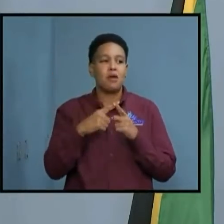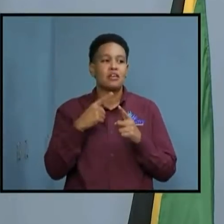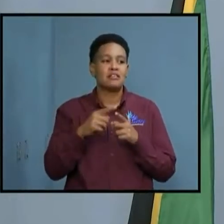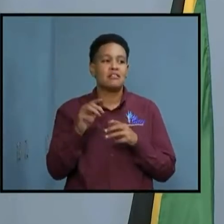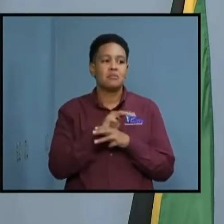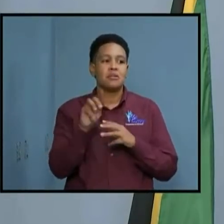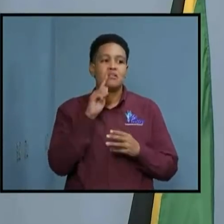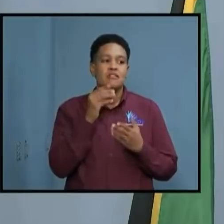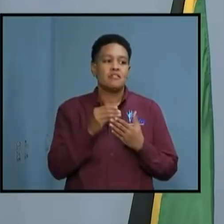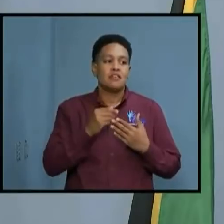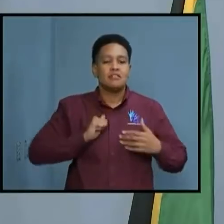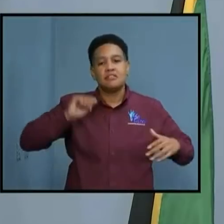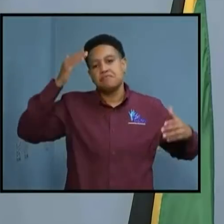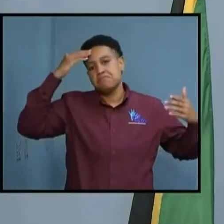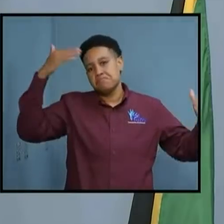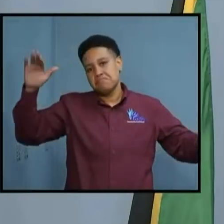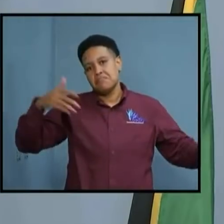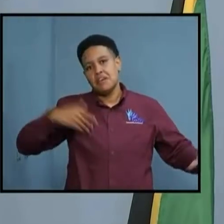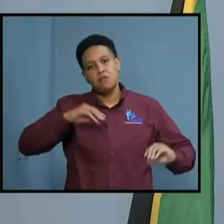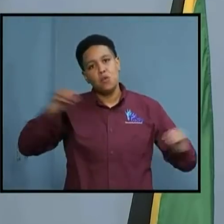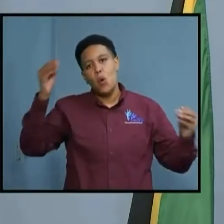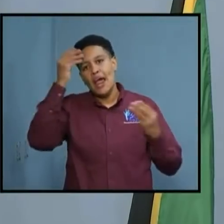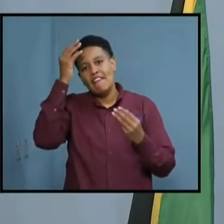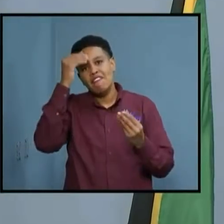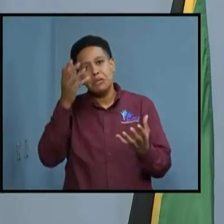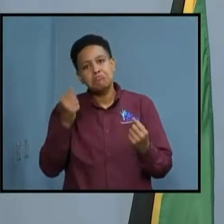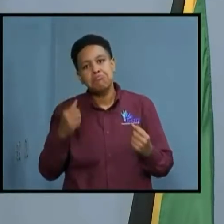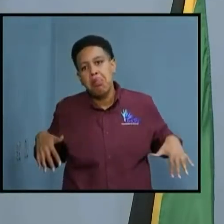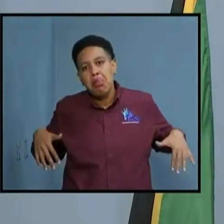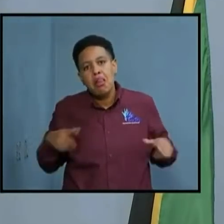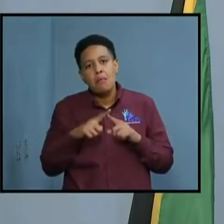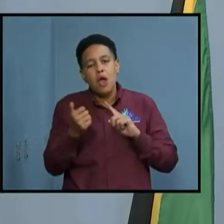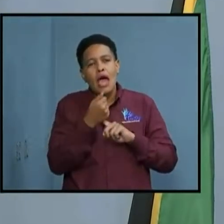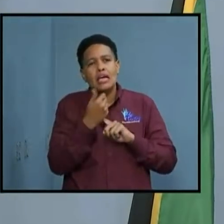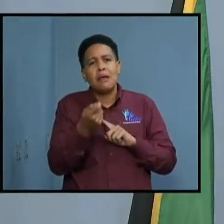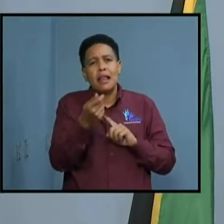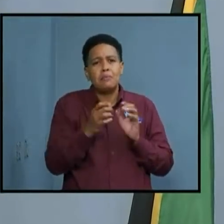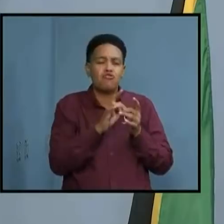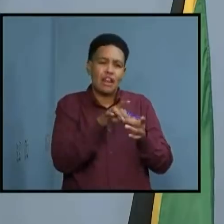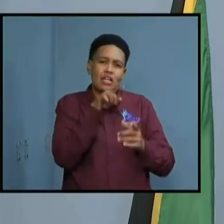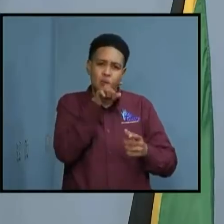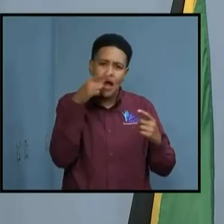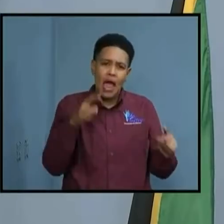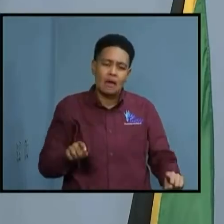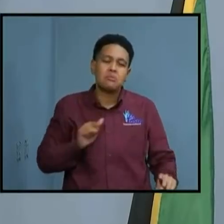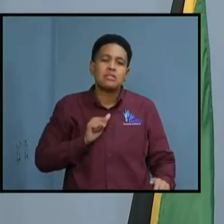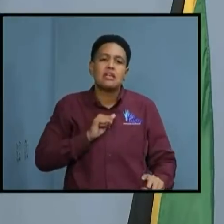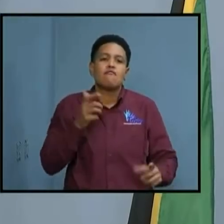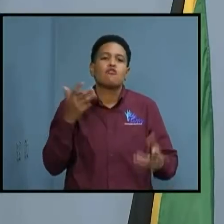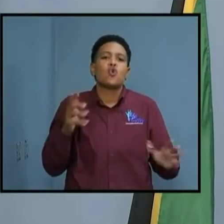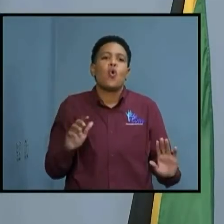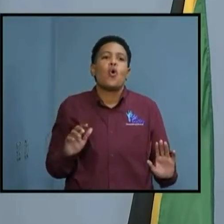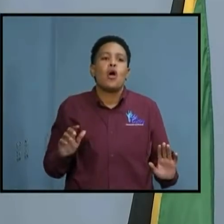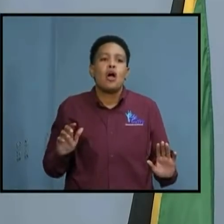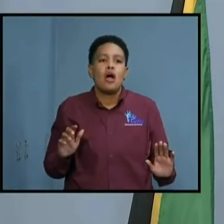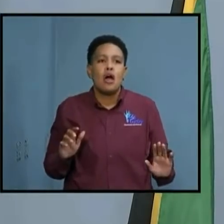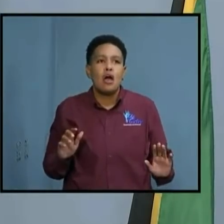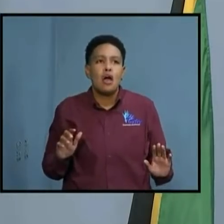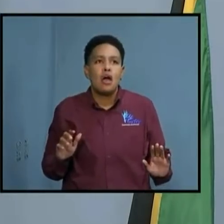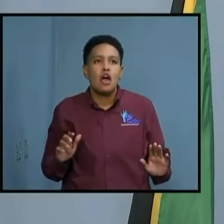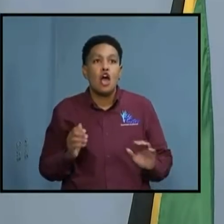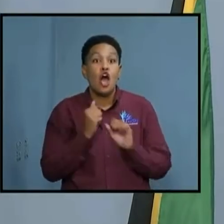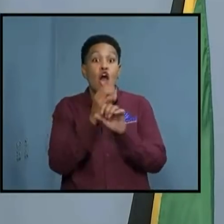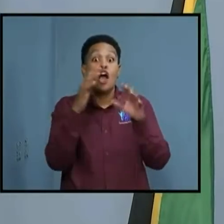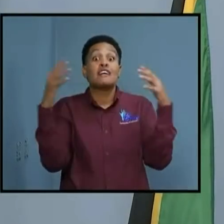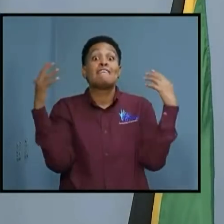the Ministry of Finance, I have no such information, but I want to just expand a little on that, and I don't want to create